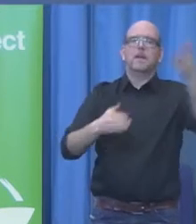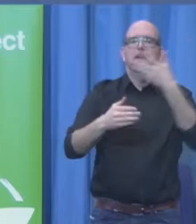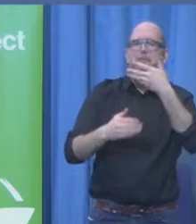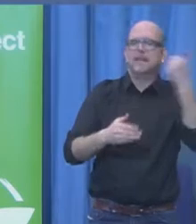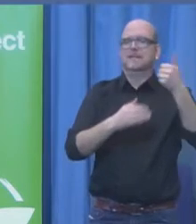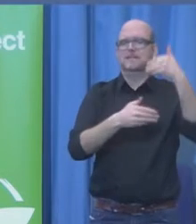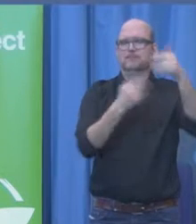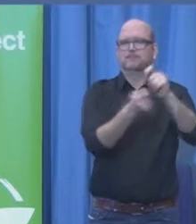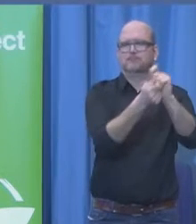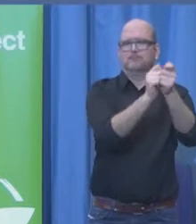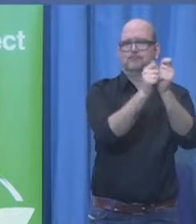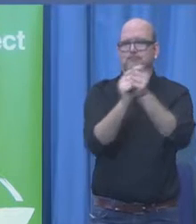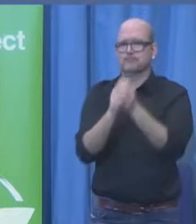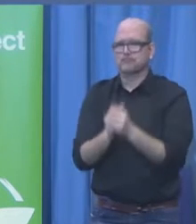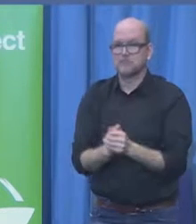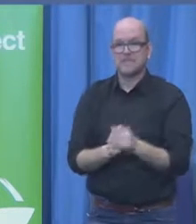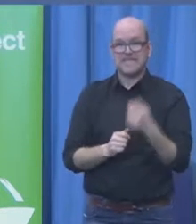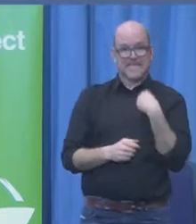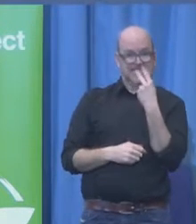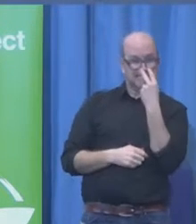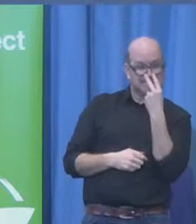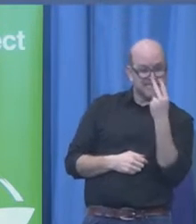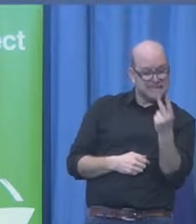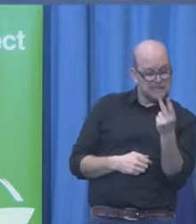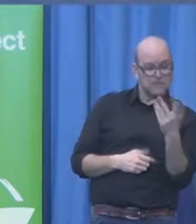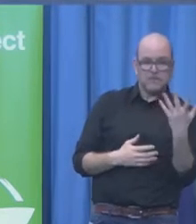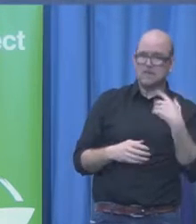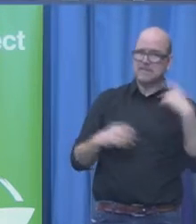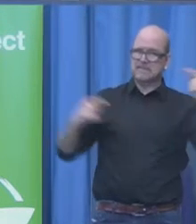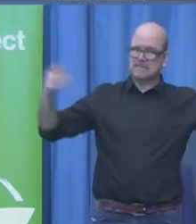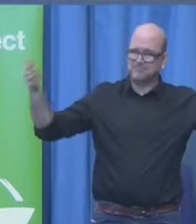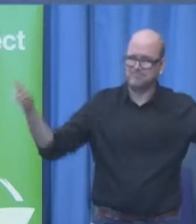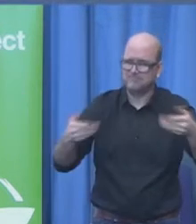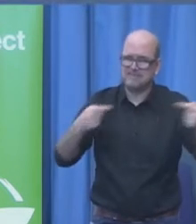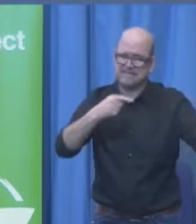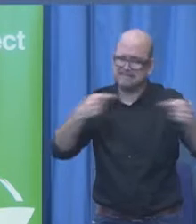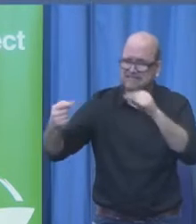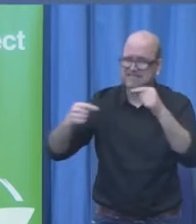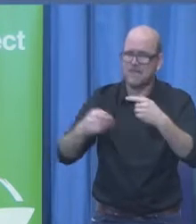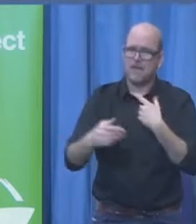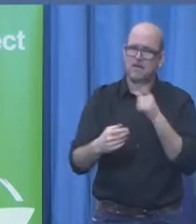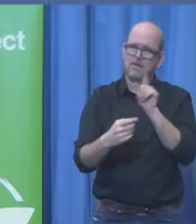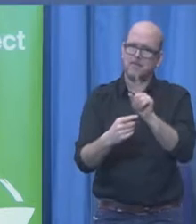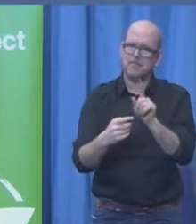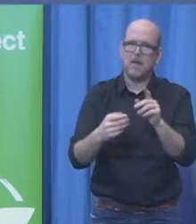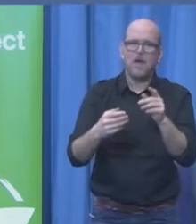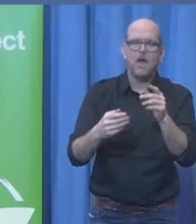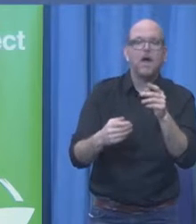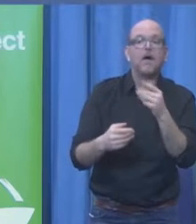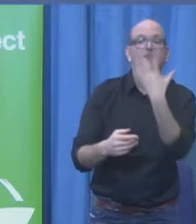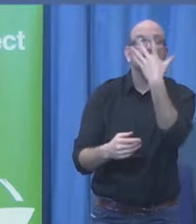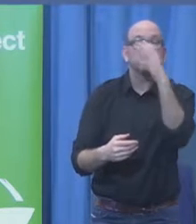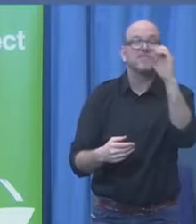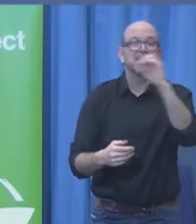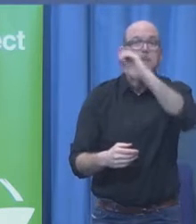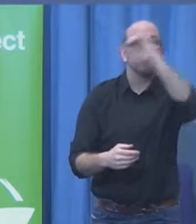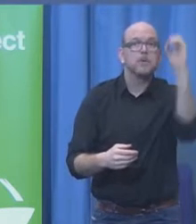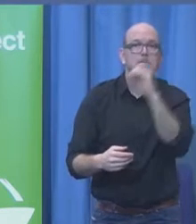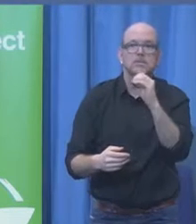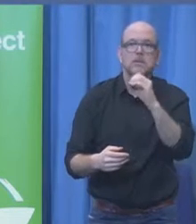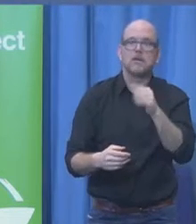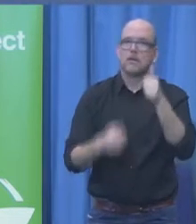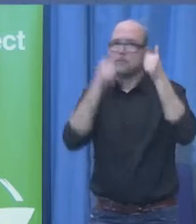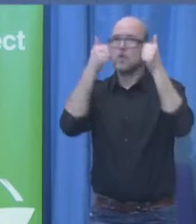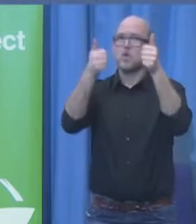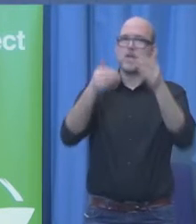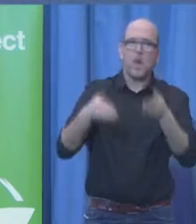they find solutions and they don't have to go to the court, and so that's, I